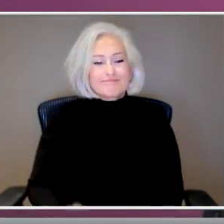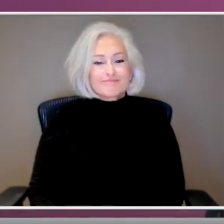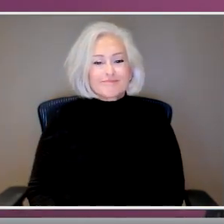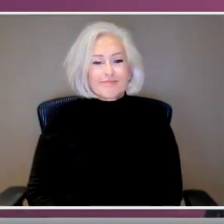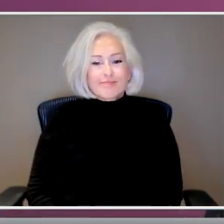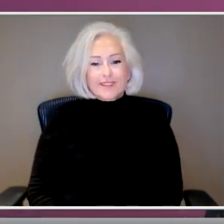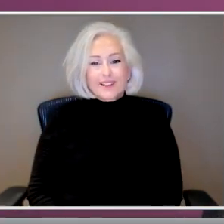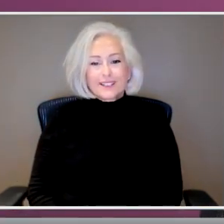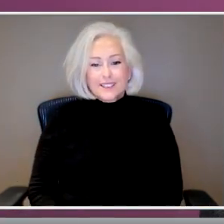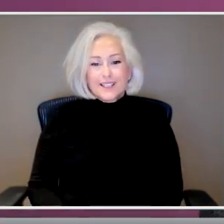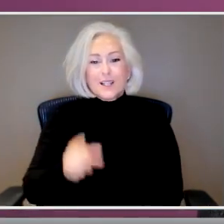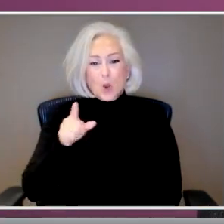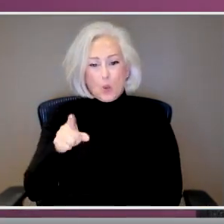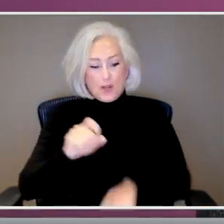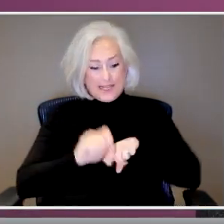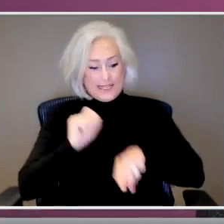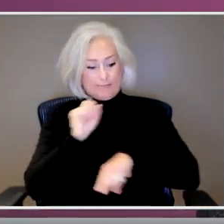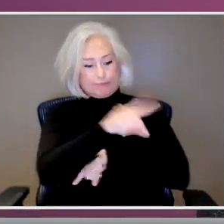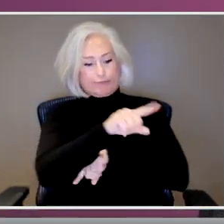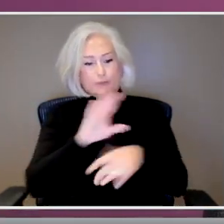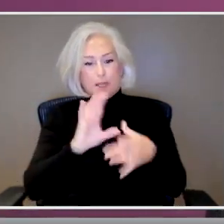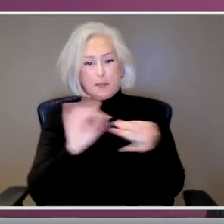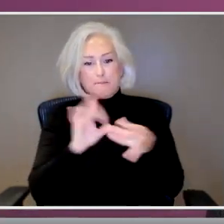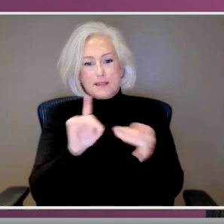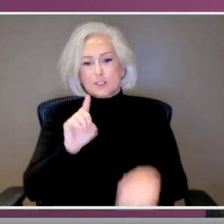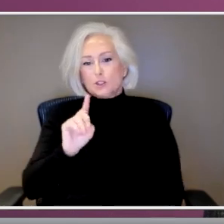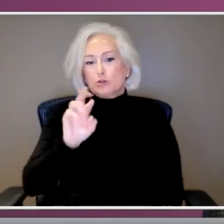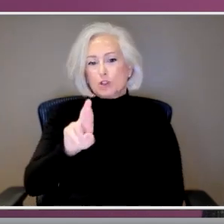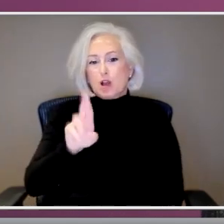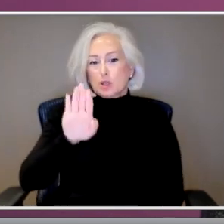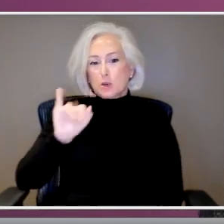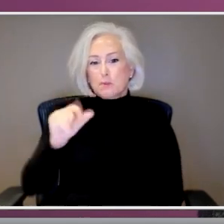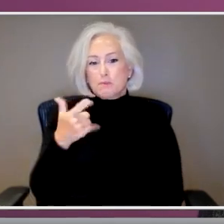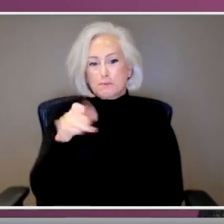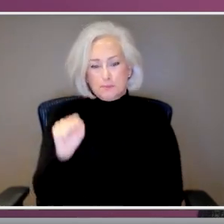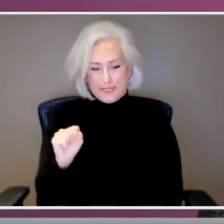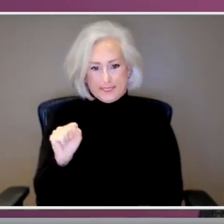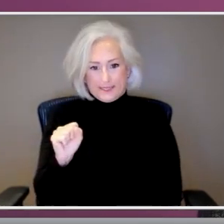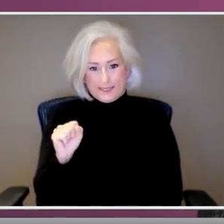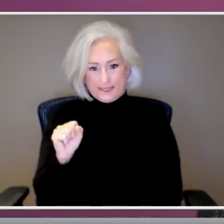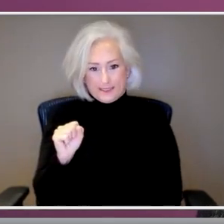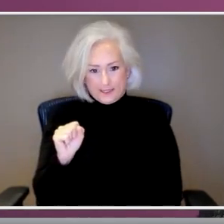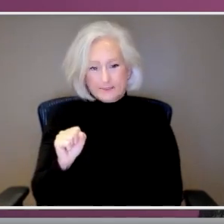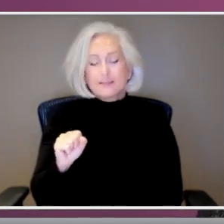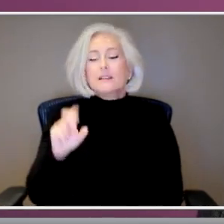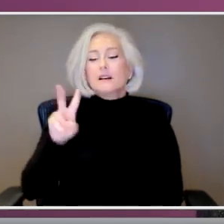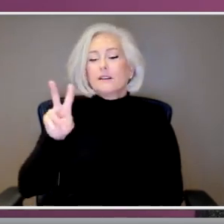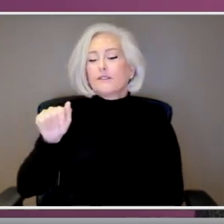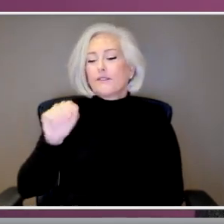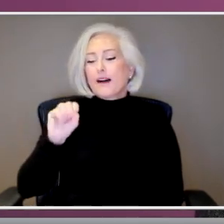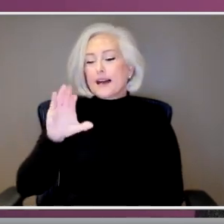he sent the message over to Dr. Joel Biggs, the vascular doctor, that